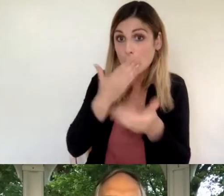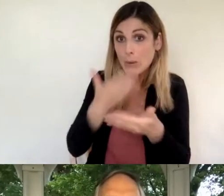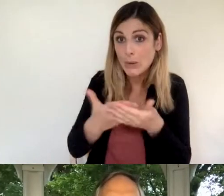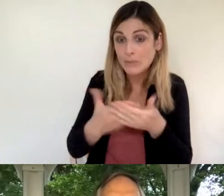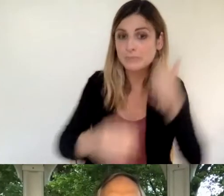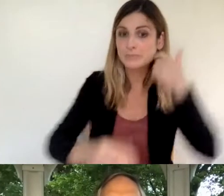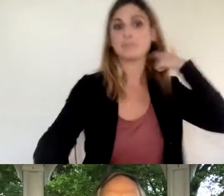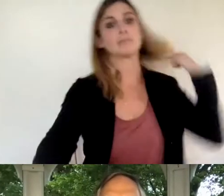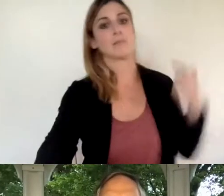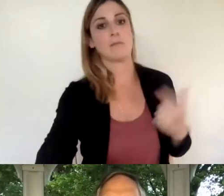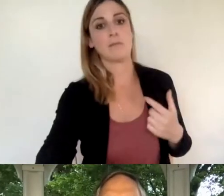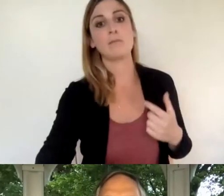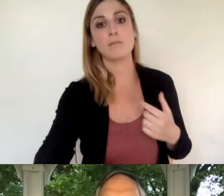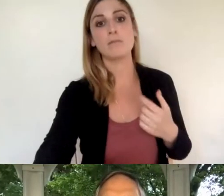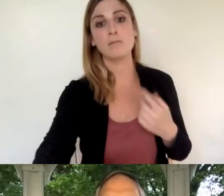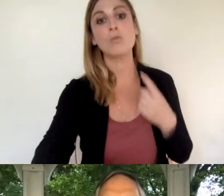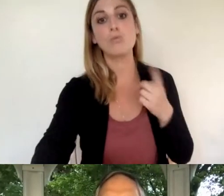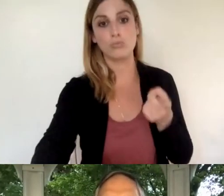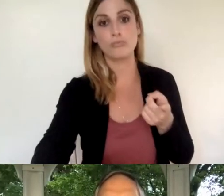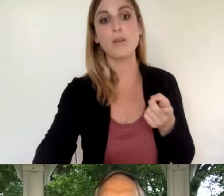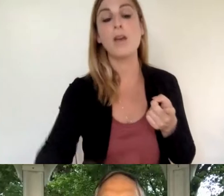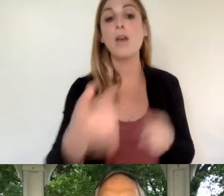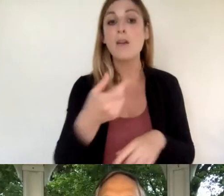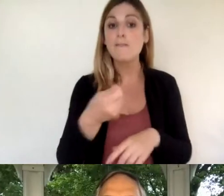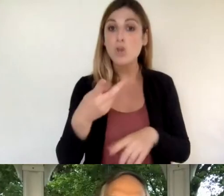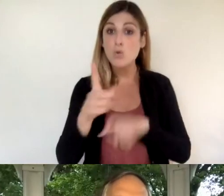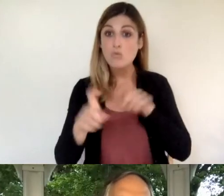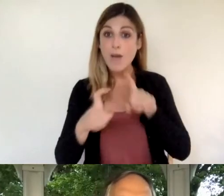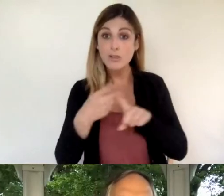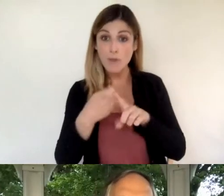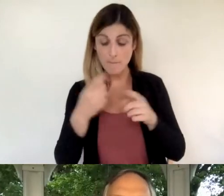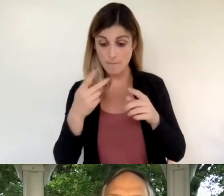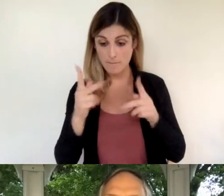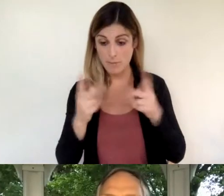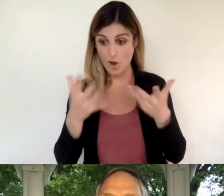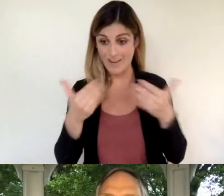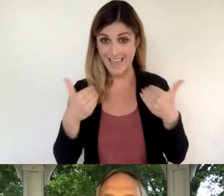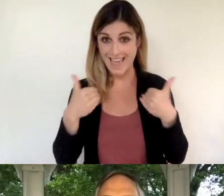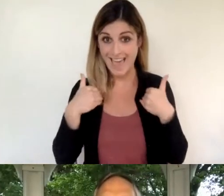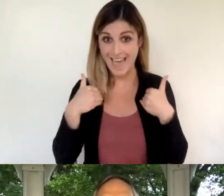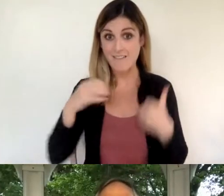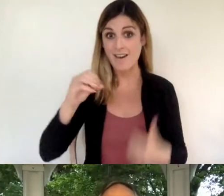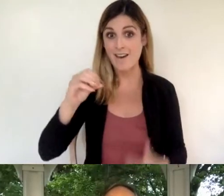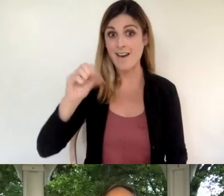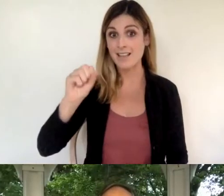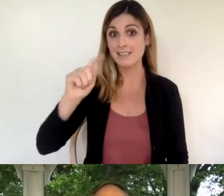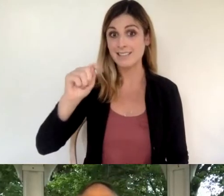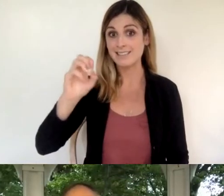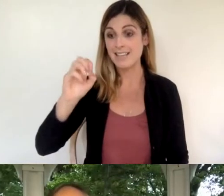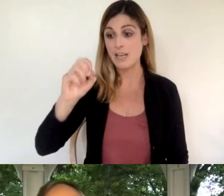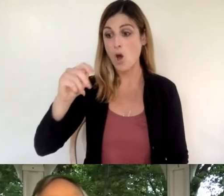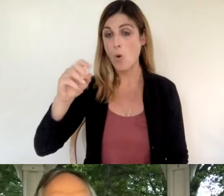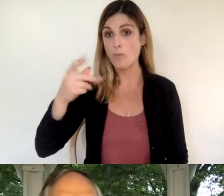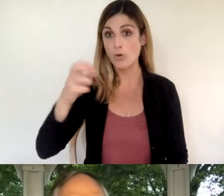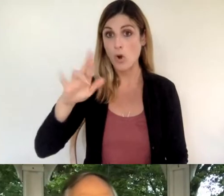about people who already have osteoporosis, either, you know, defined on a DEXA scan. So the question is, can you